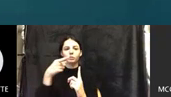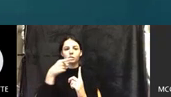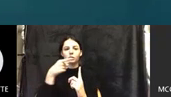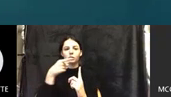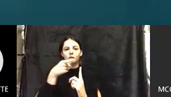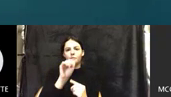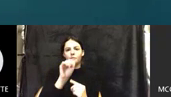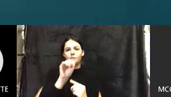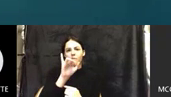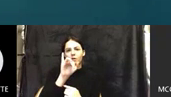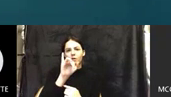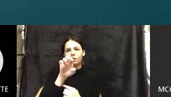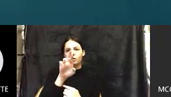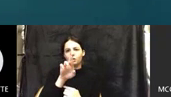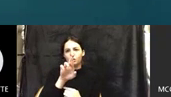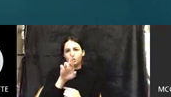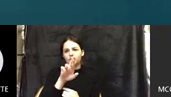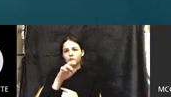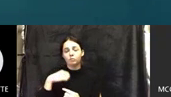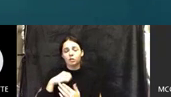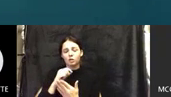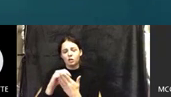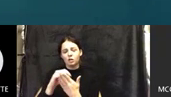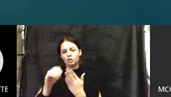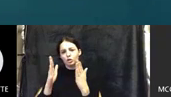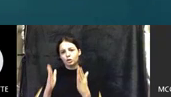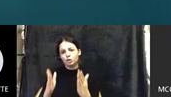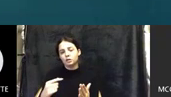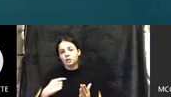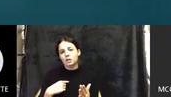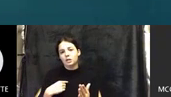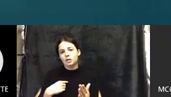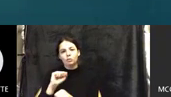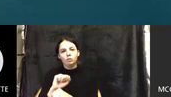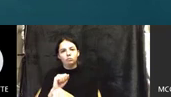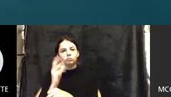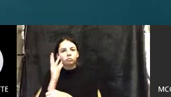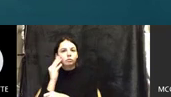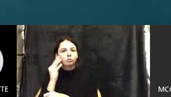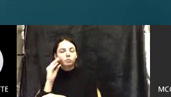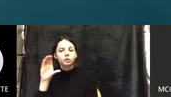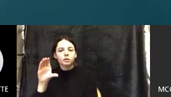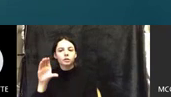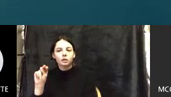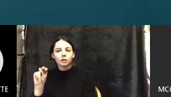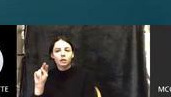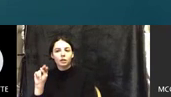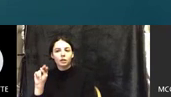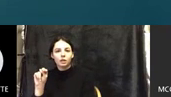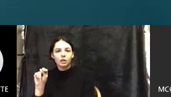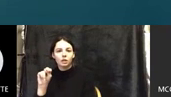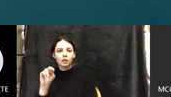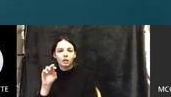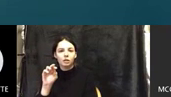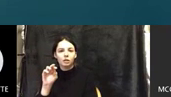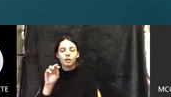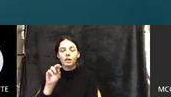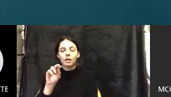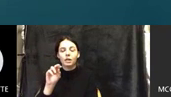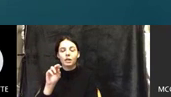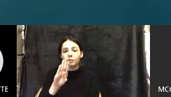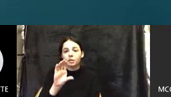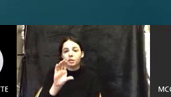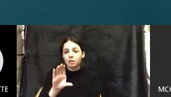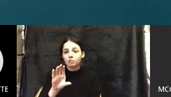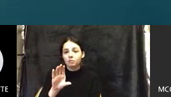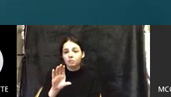worked with CNN, I worked with NBC, and I worked with Al Jazeera English, when I was in Jerusalem.